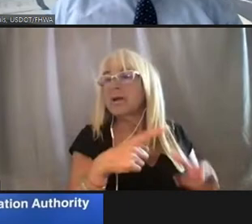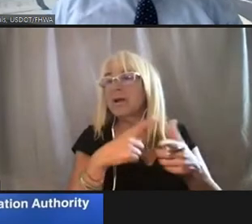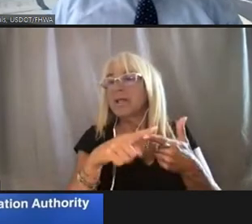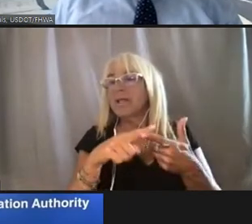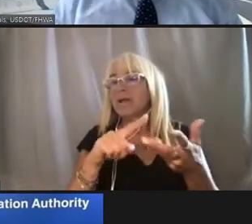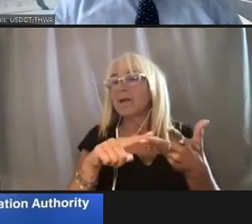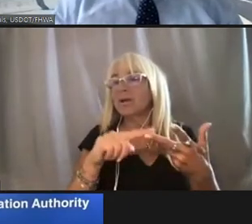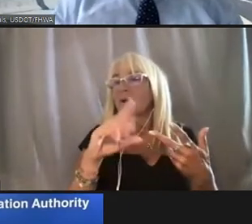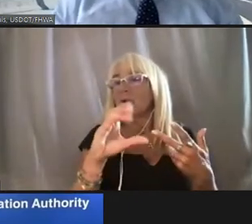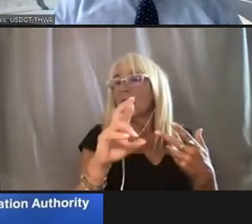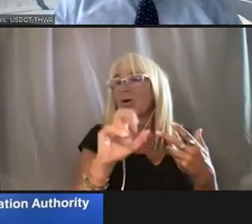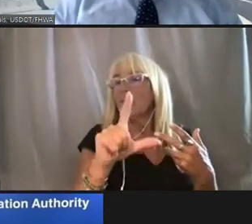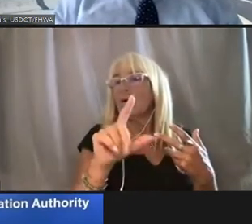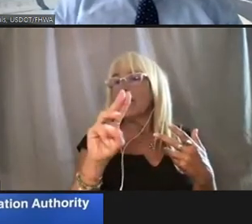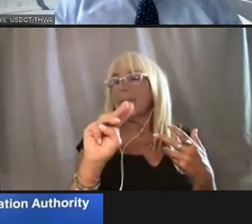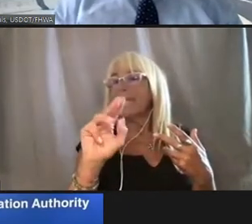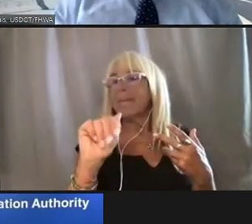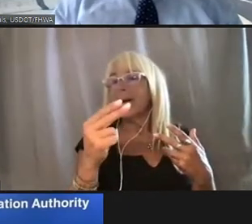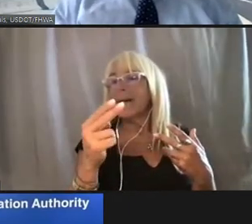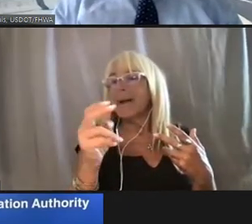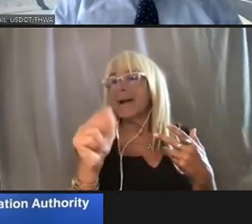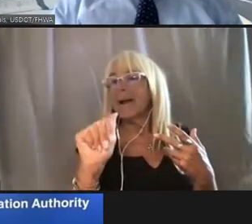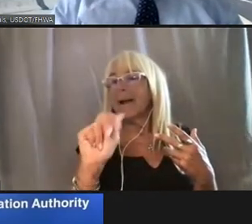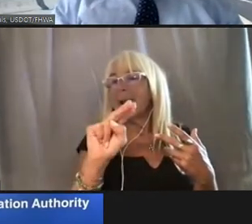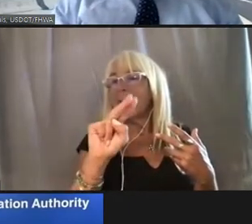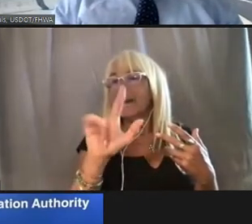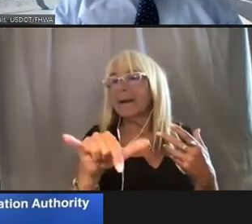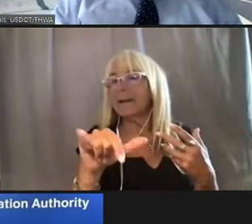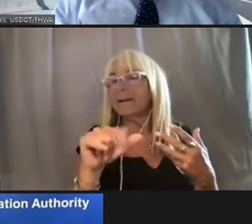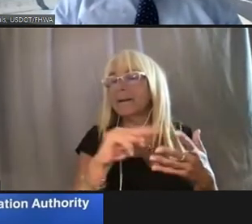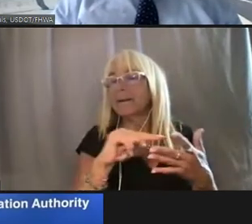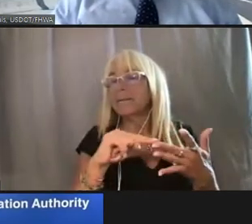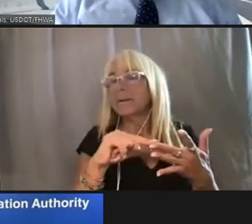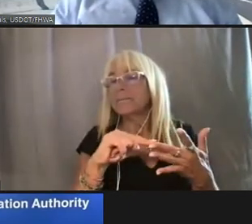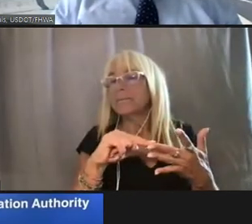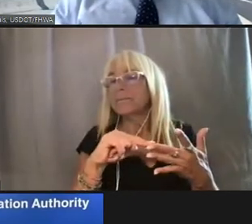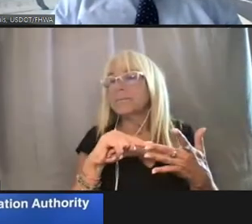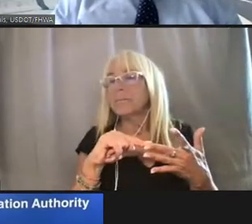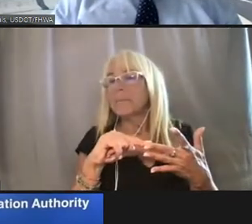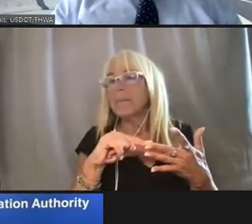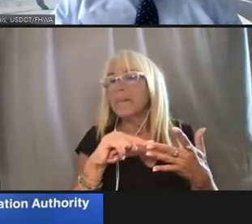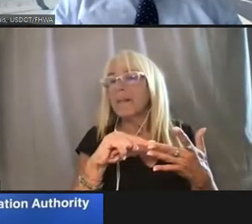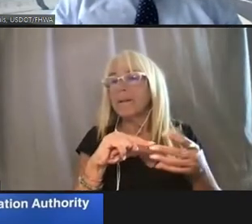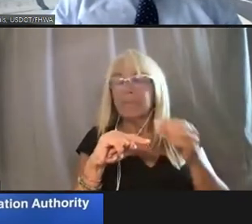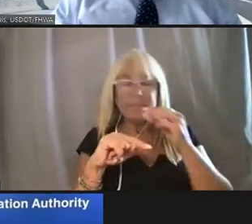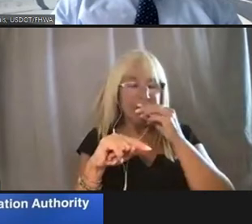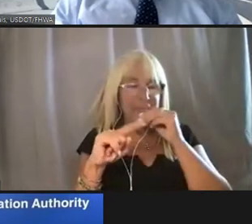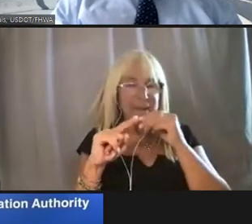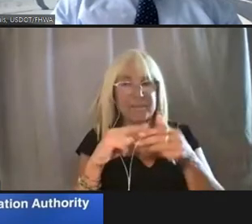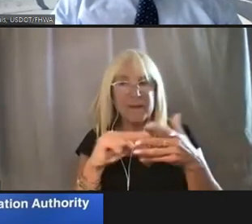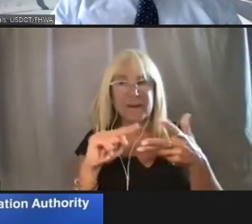the next speaker is Carl mahaney to be followed by LD